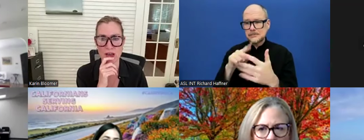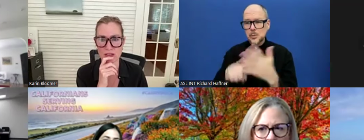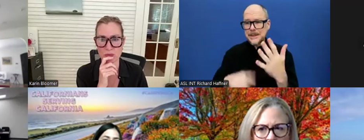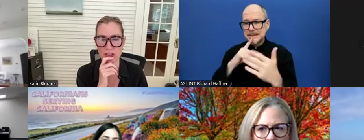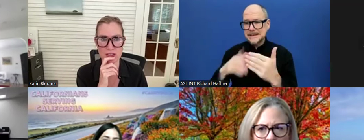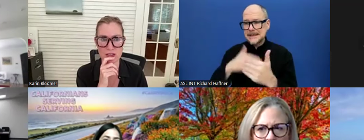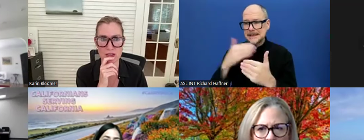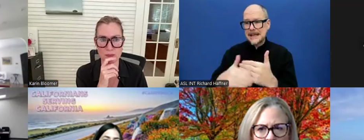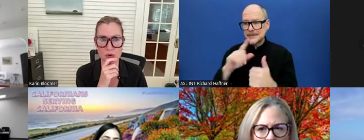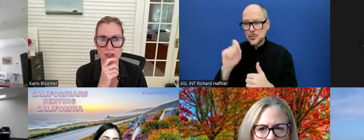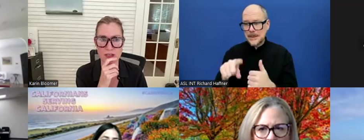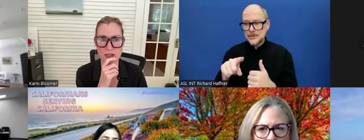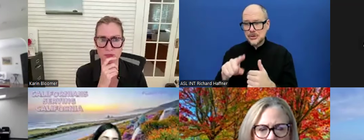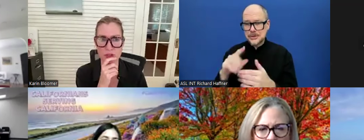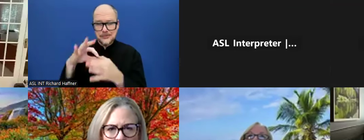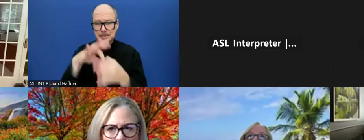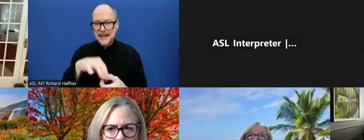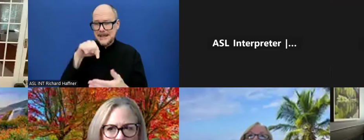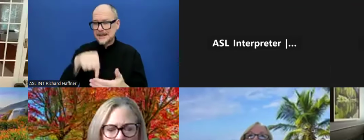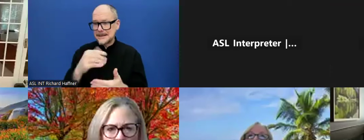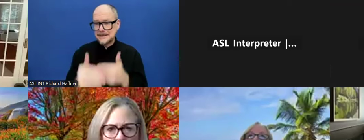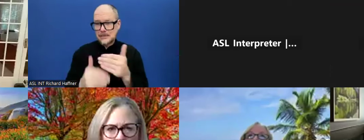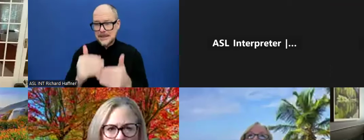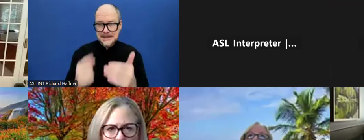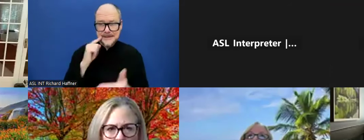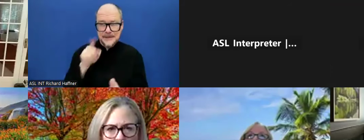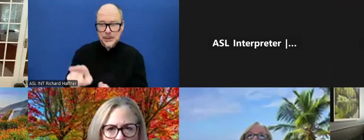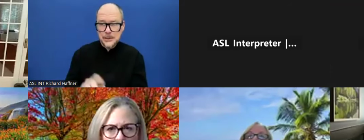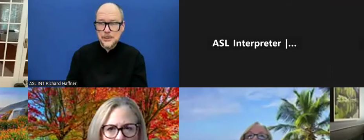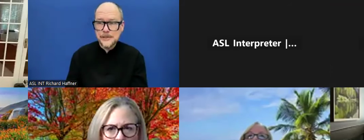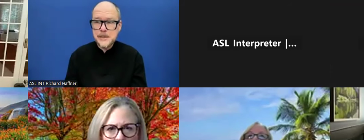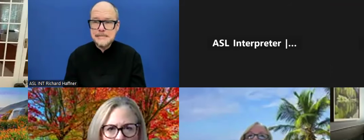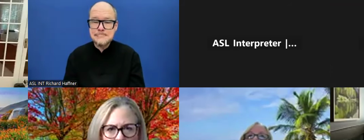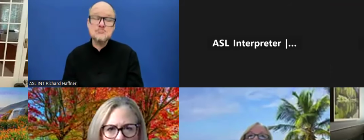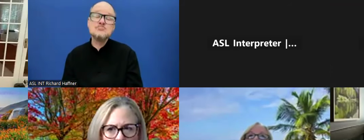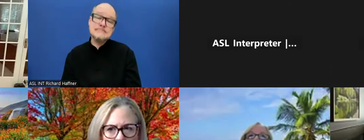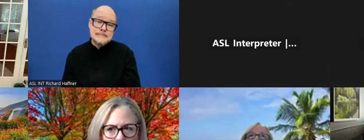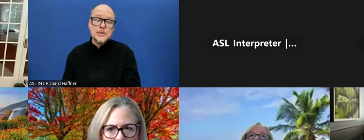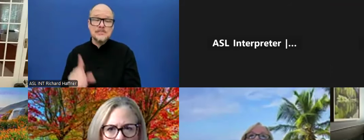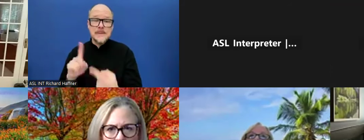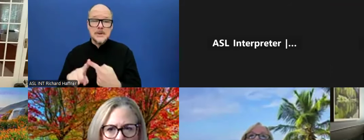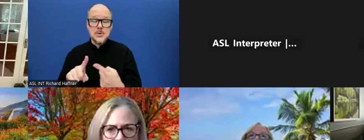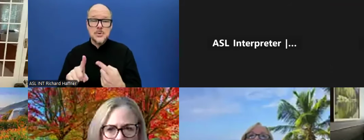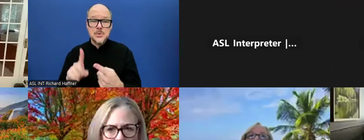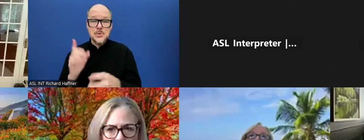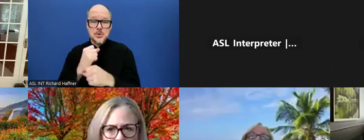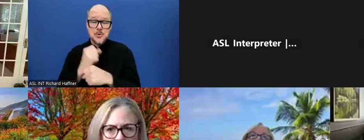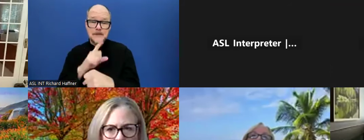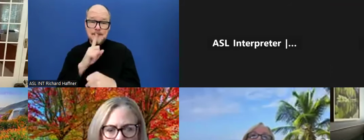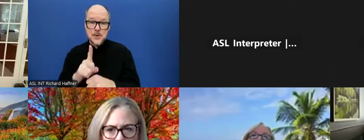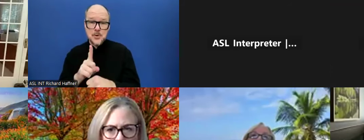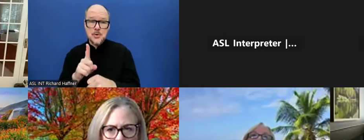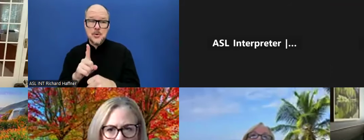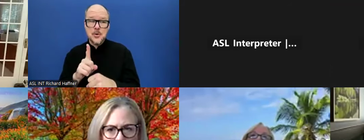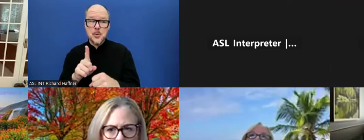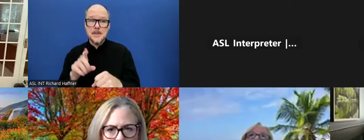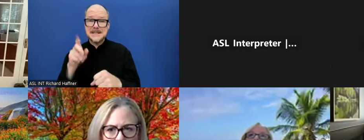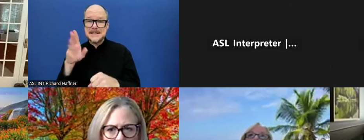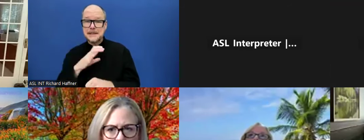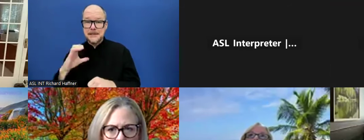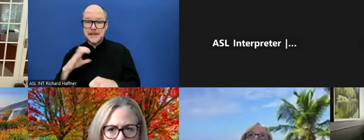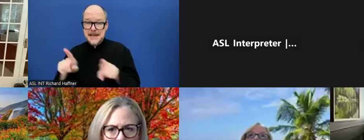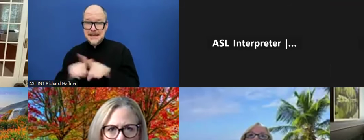question as it relates to this process for you? To confirm that a subcommittee, as I understand it,